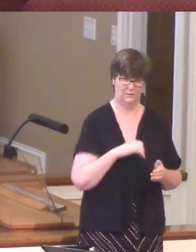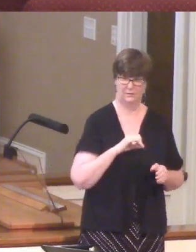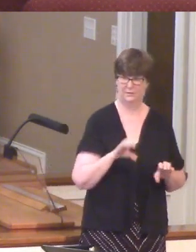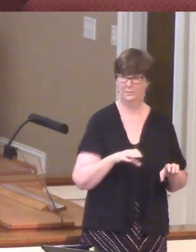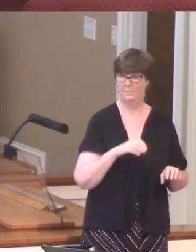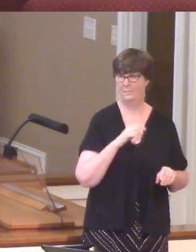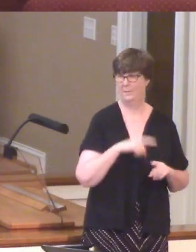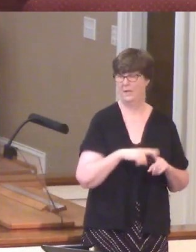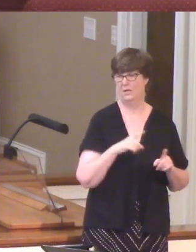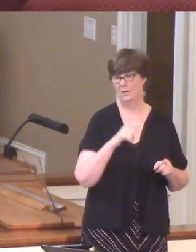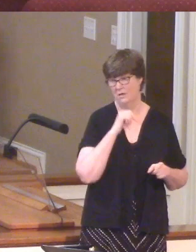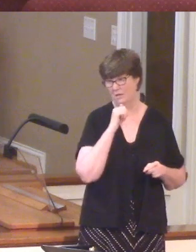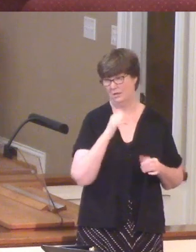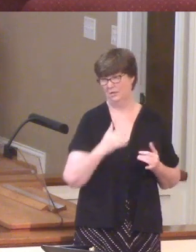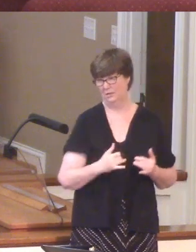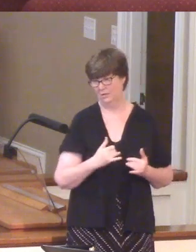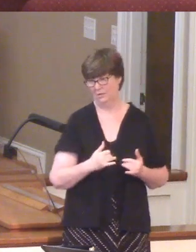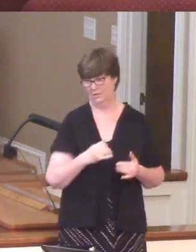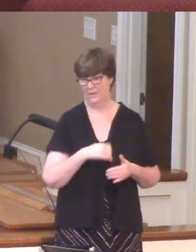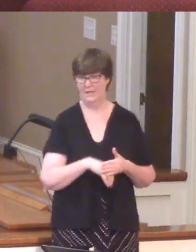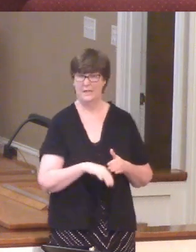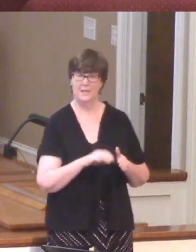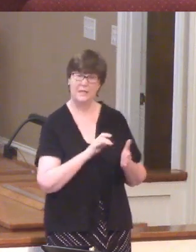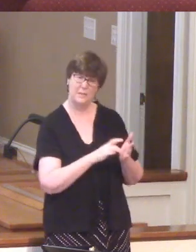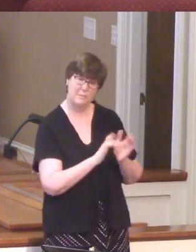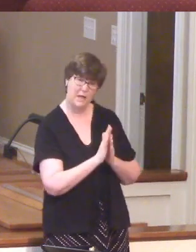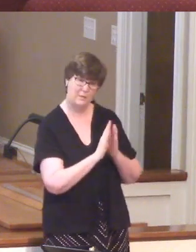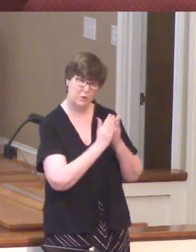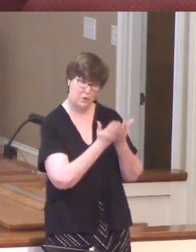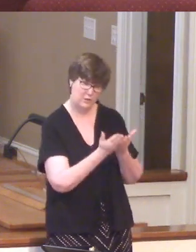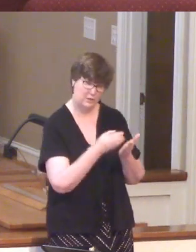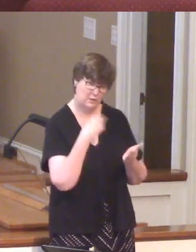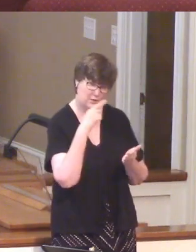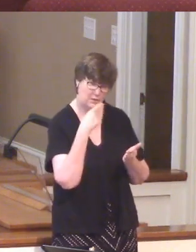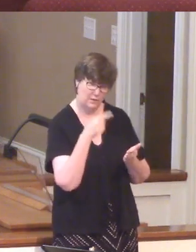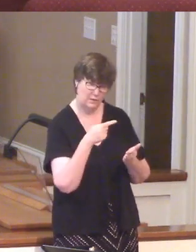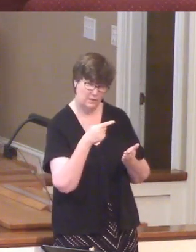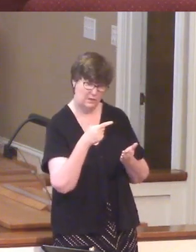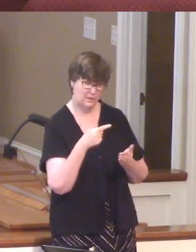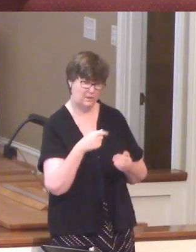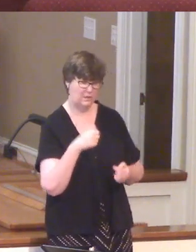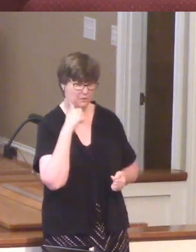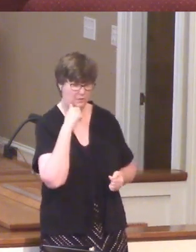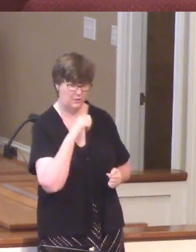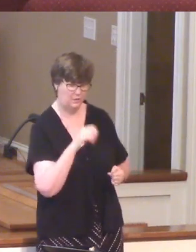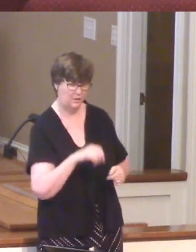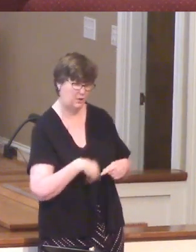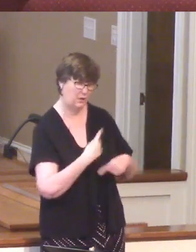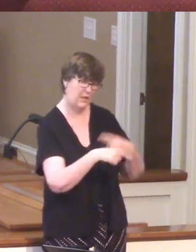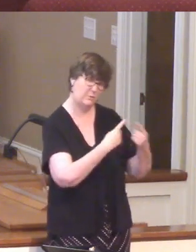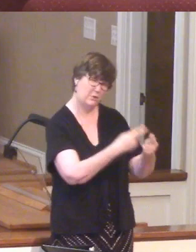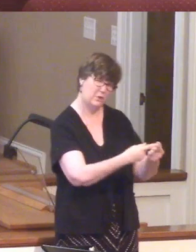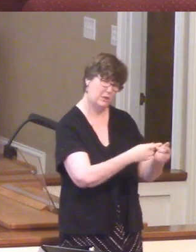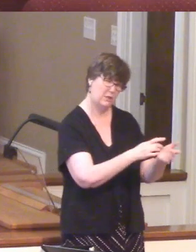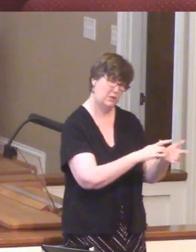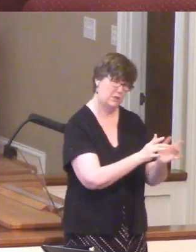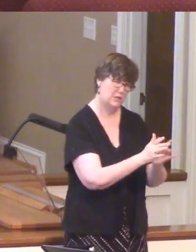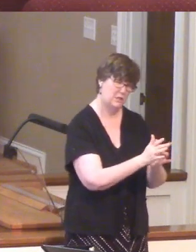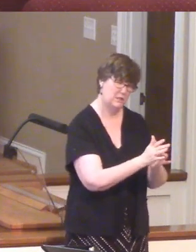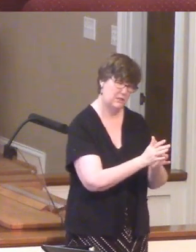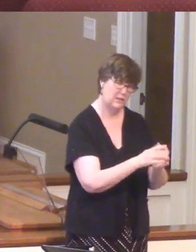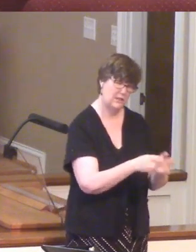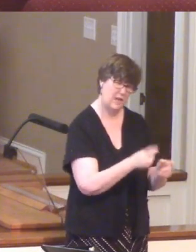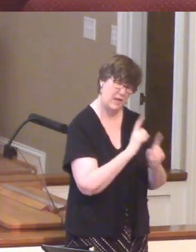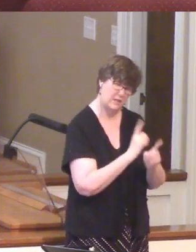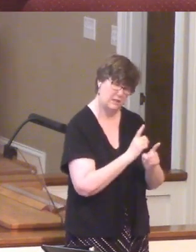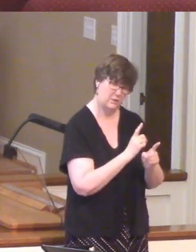it." In the Bible, Mark tells of a story of a grown-up who came to Jesus and asked, "Which